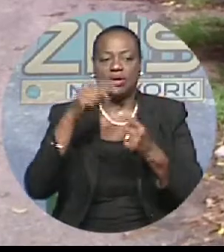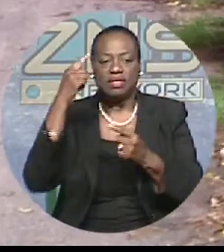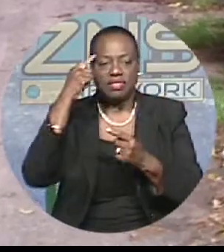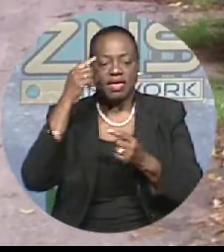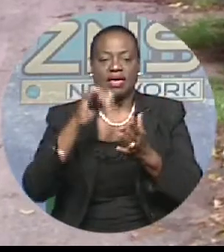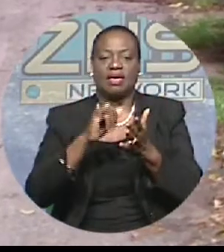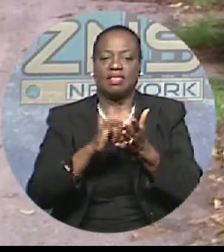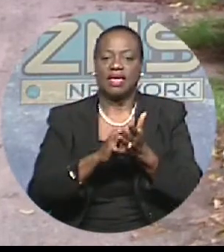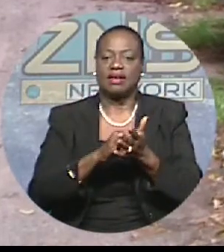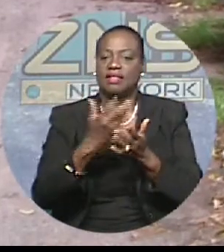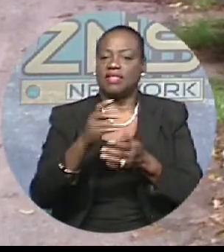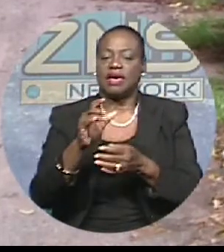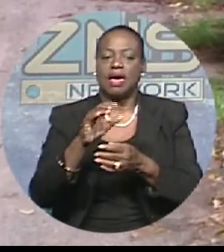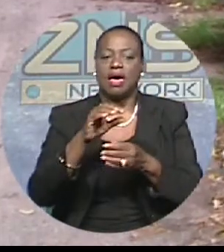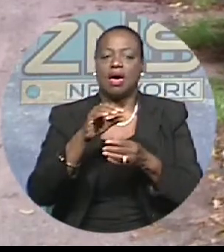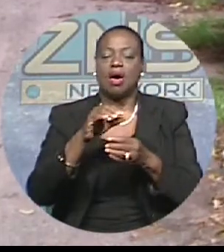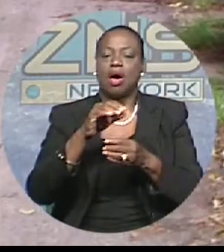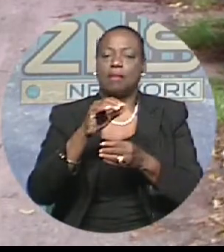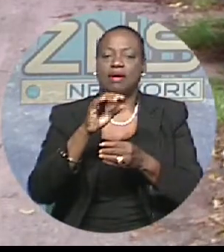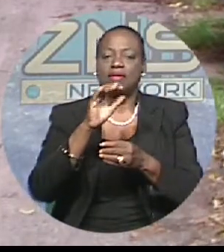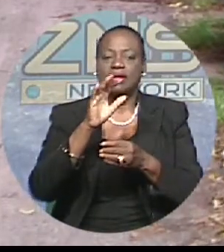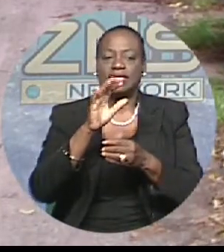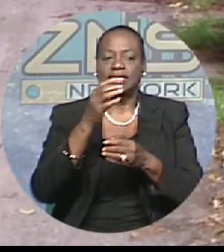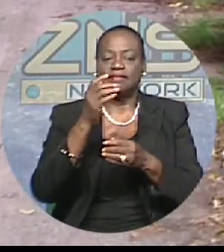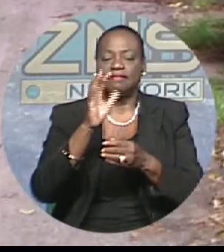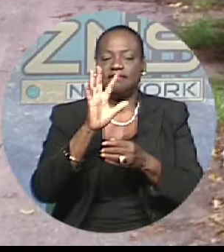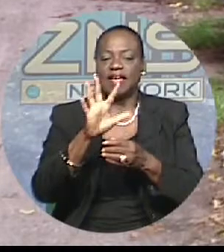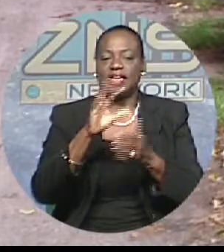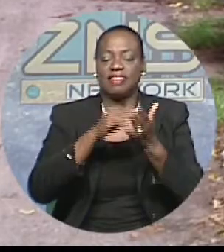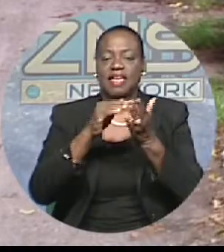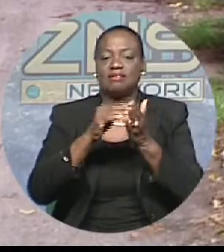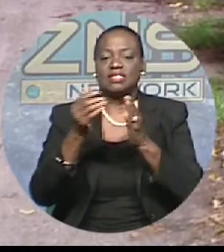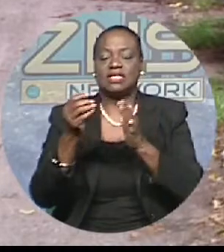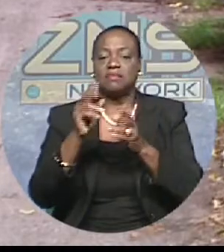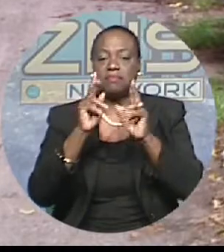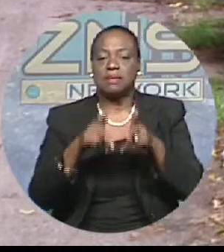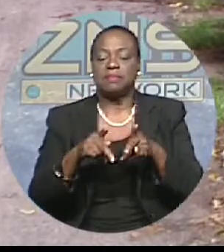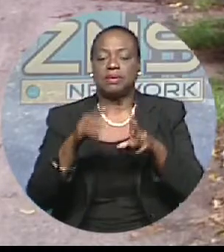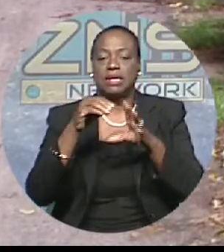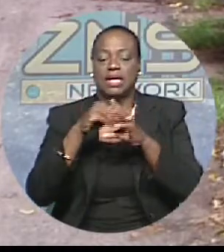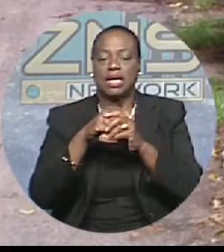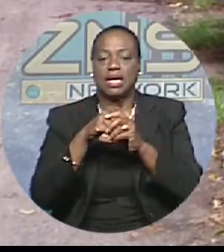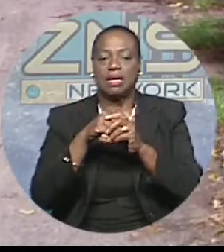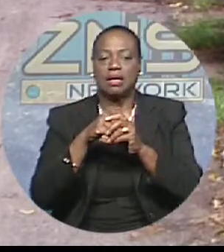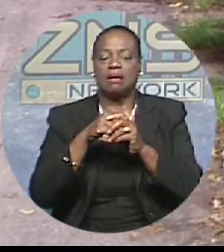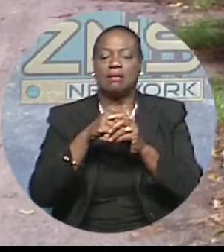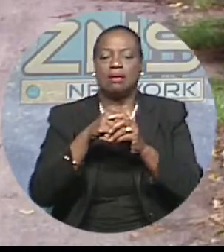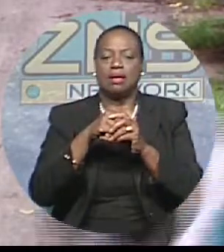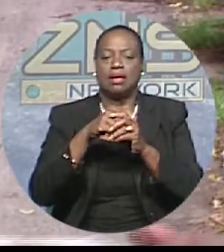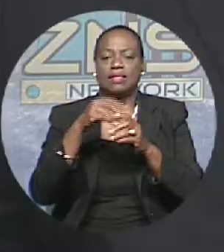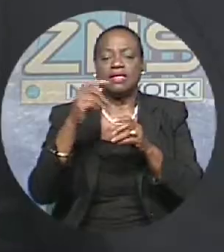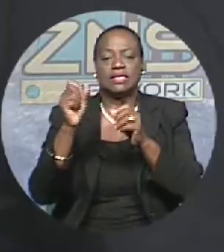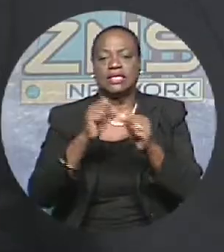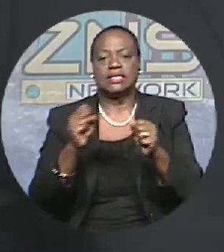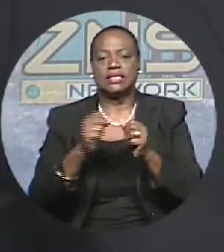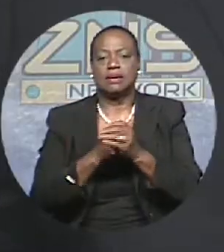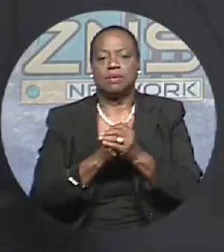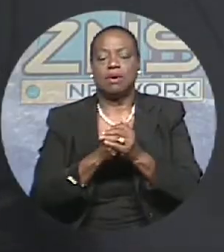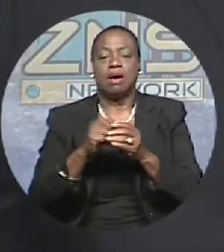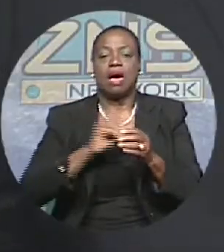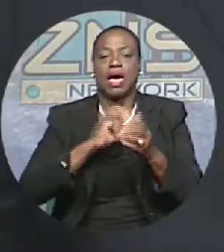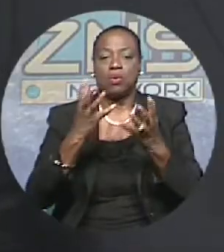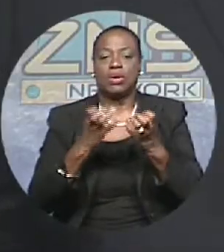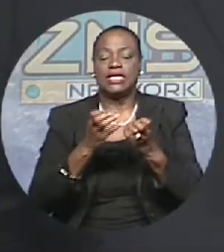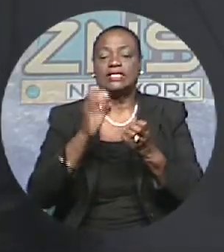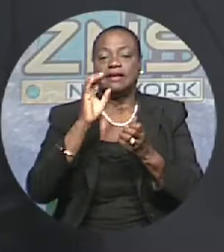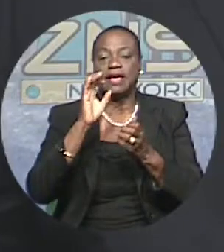drivers in the system. And so I'm looking in short order to have a minimum of 800 members. With millions